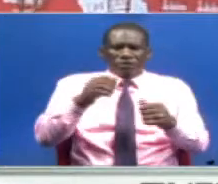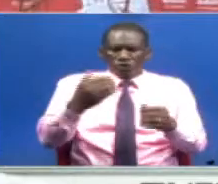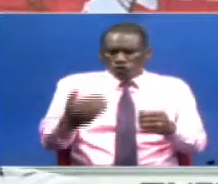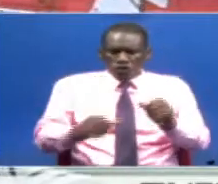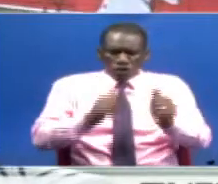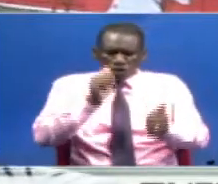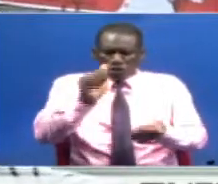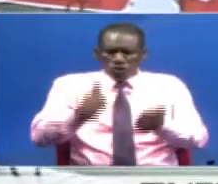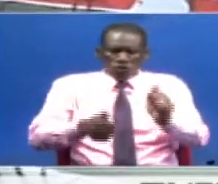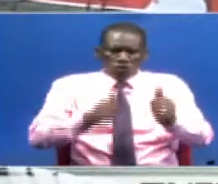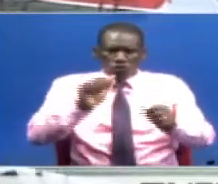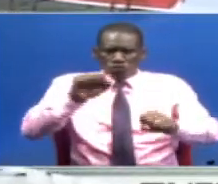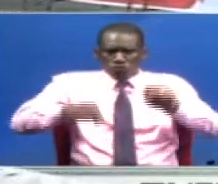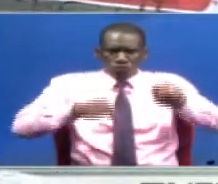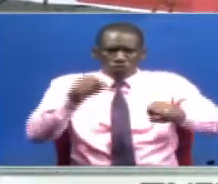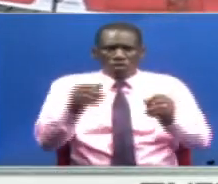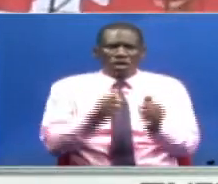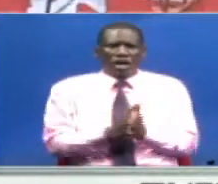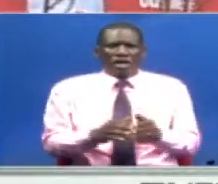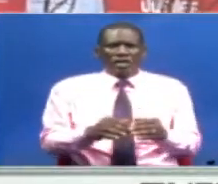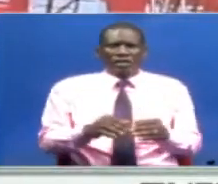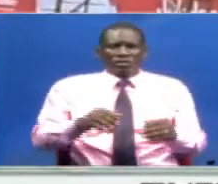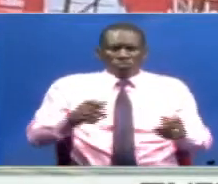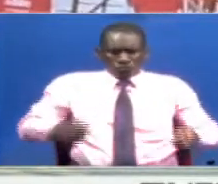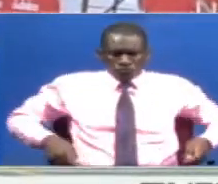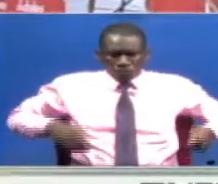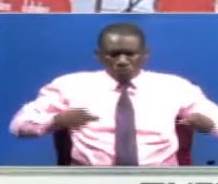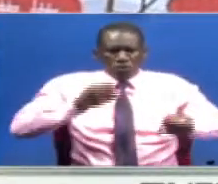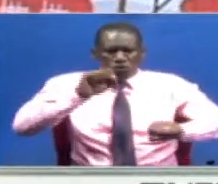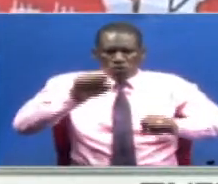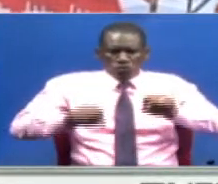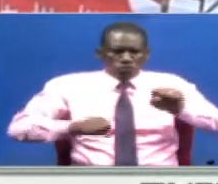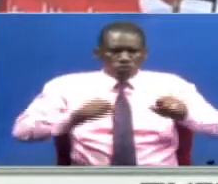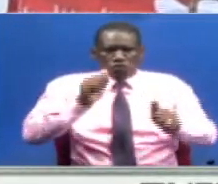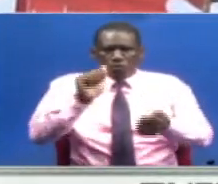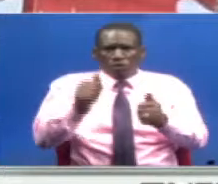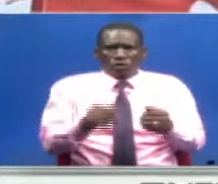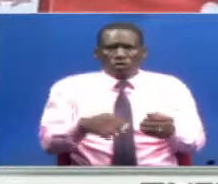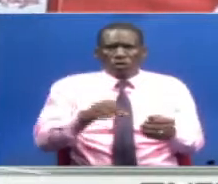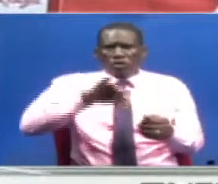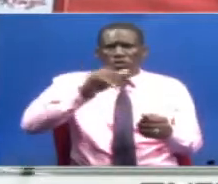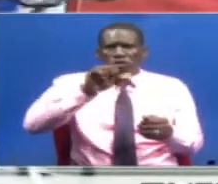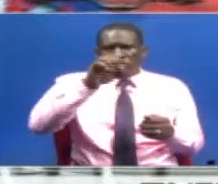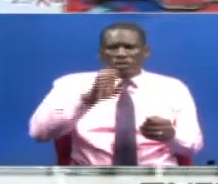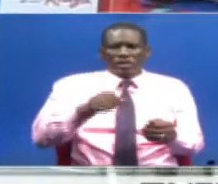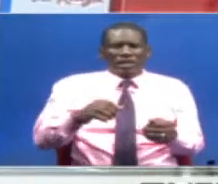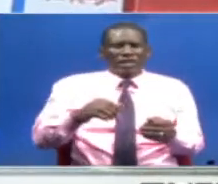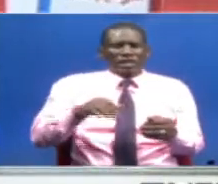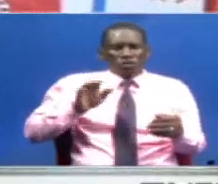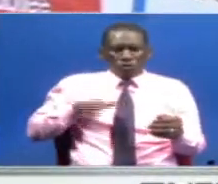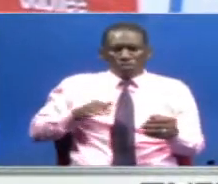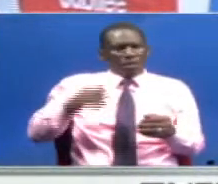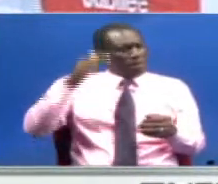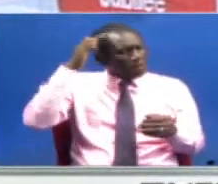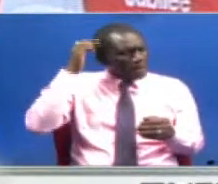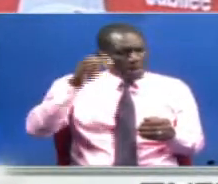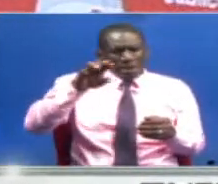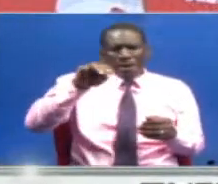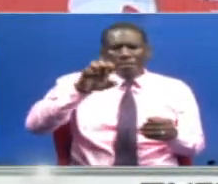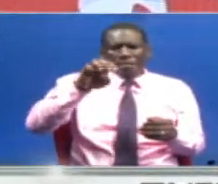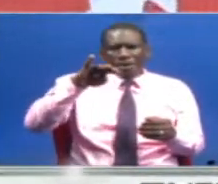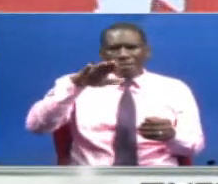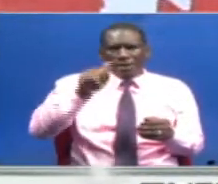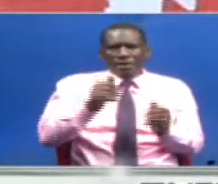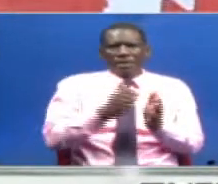Race, Veterans Race, and Paracycling Race. So Joyce Nyaruri win the ladies' Black Mamba category, as Peter Kamau won the